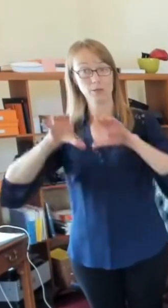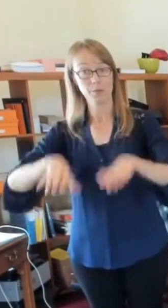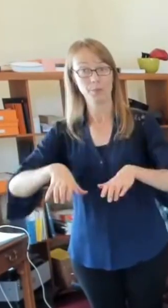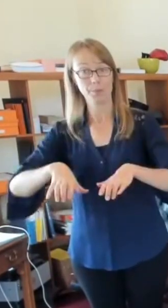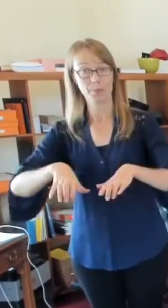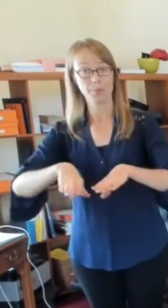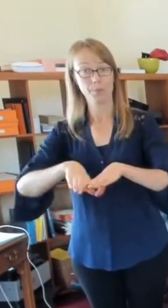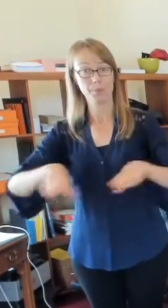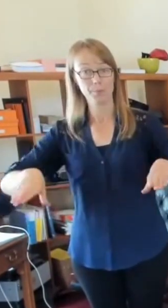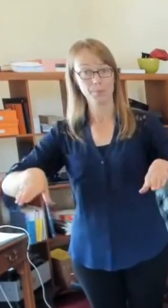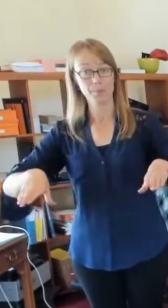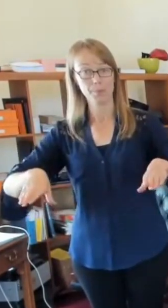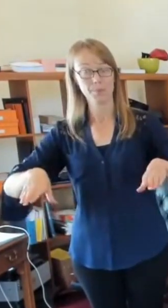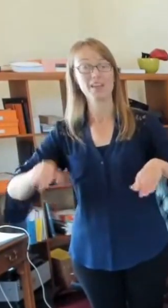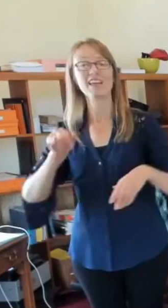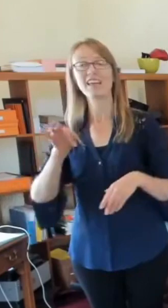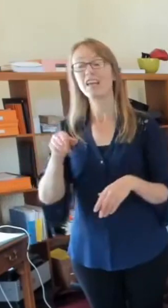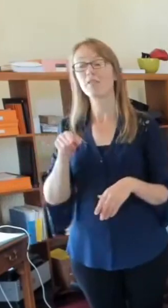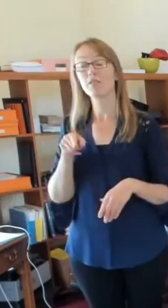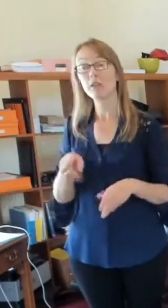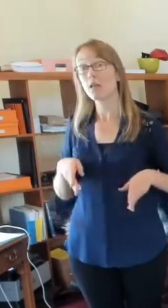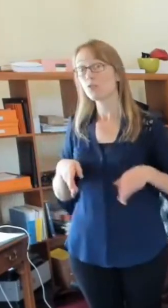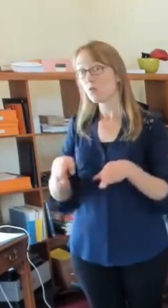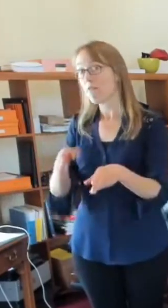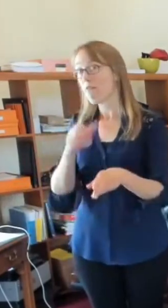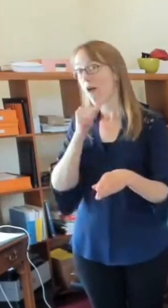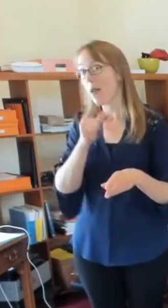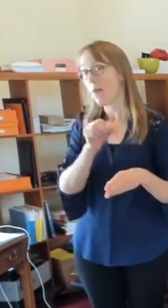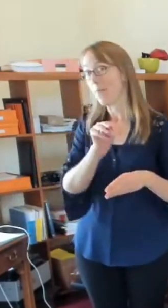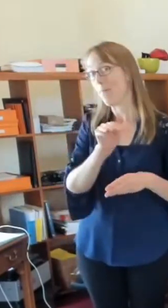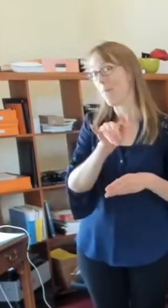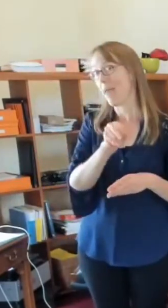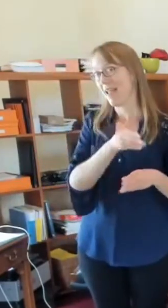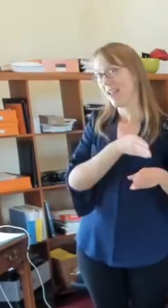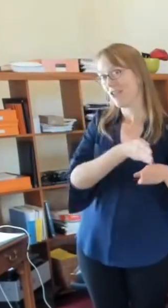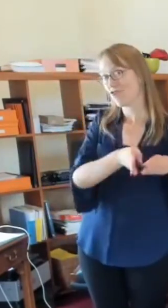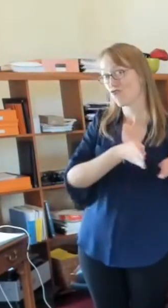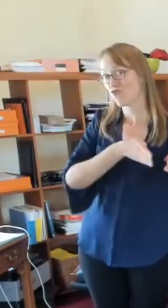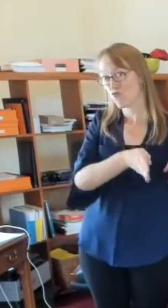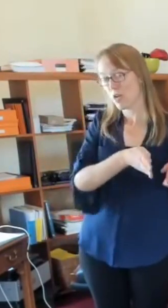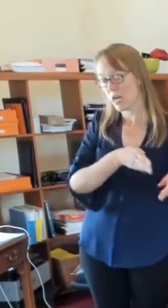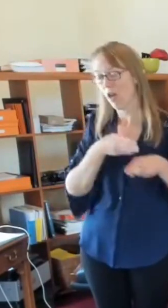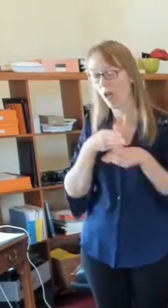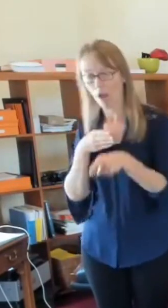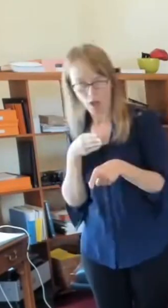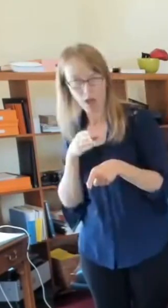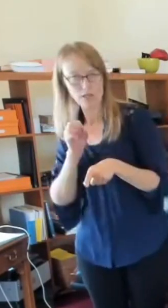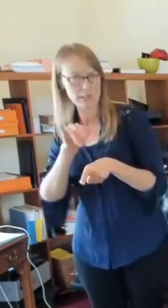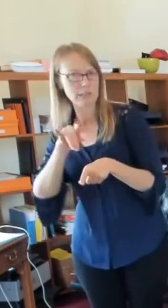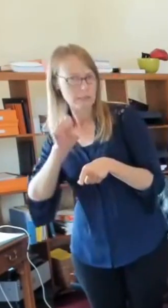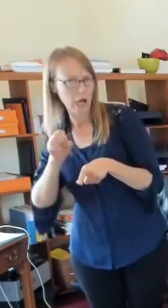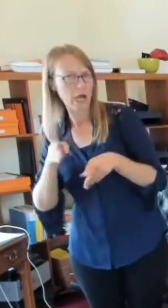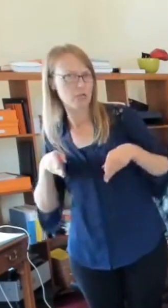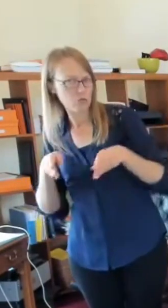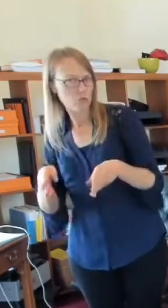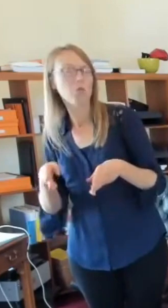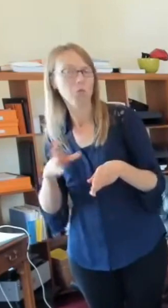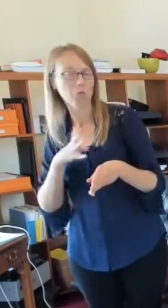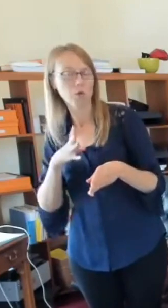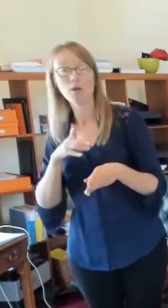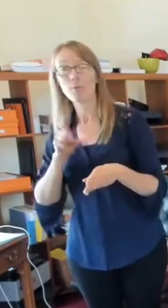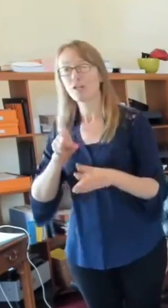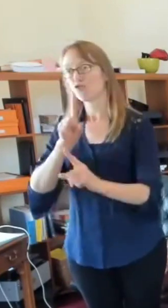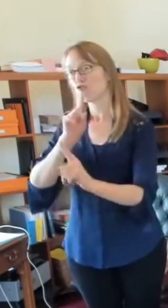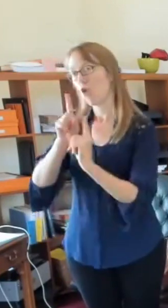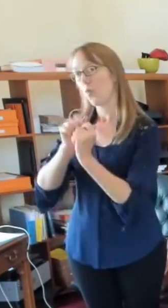that are not main roads. And you do have to work with your alderman, because that's a ward capital improvement that they